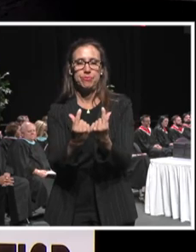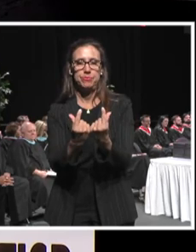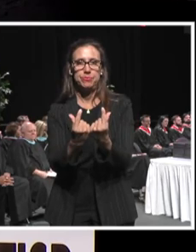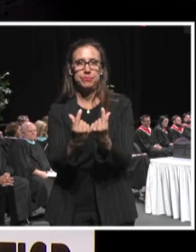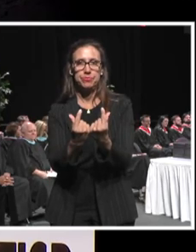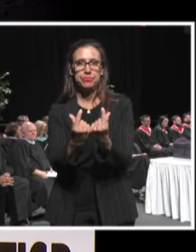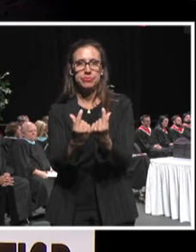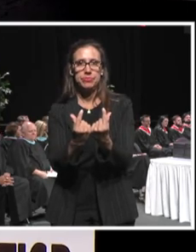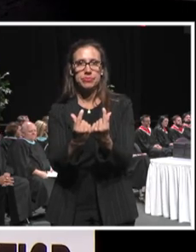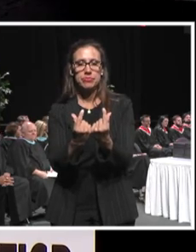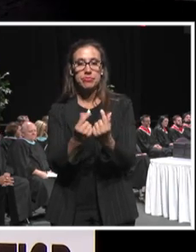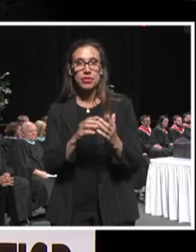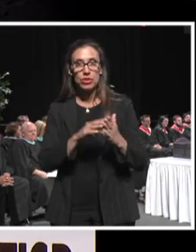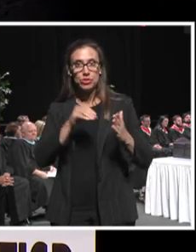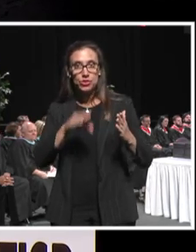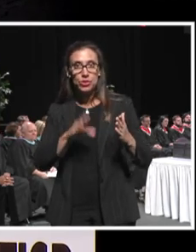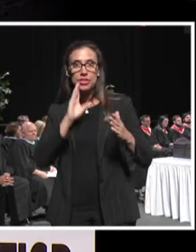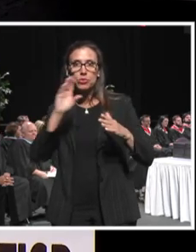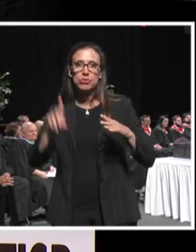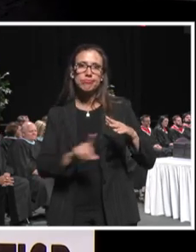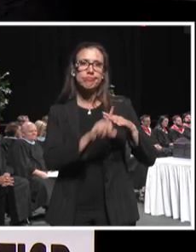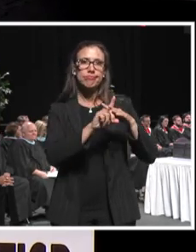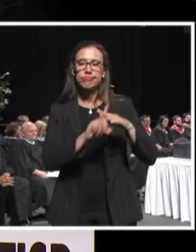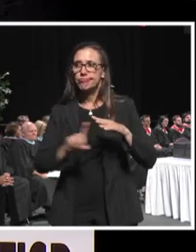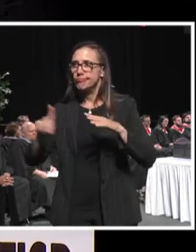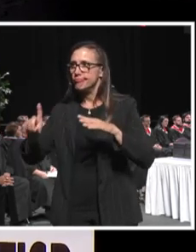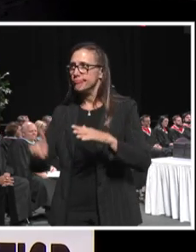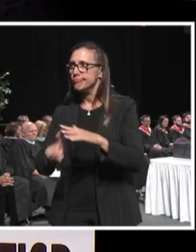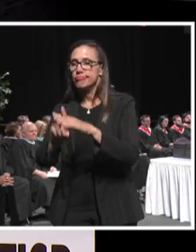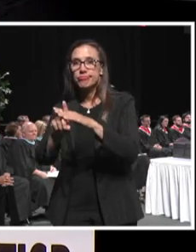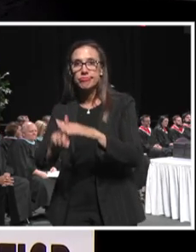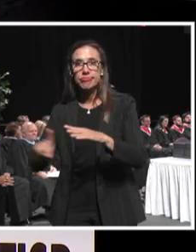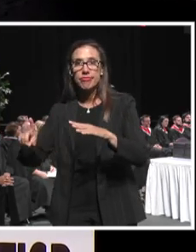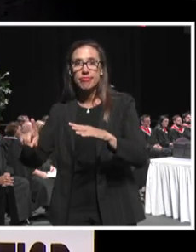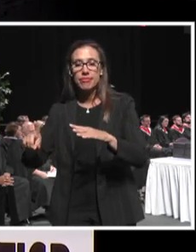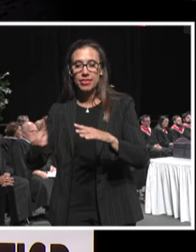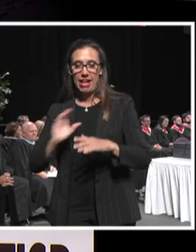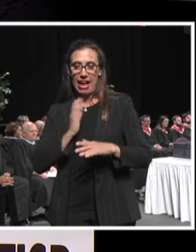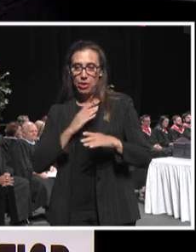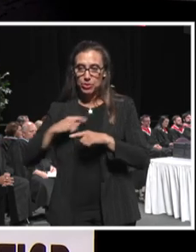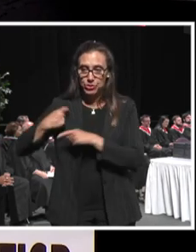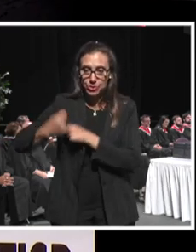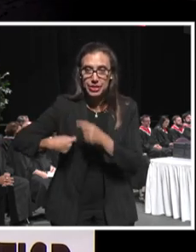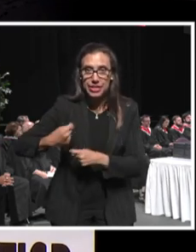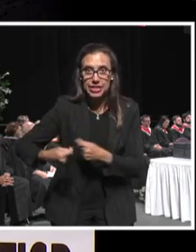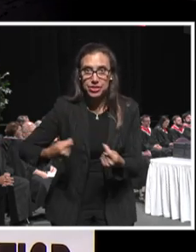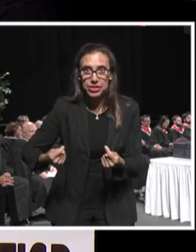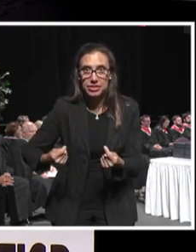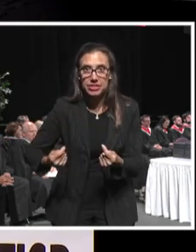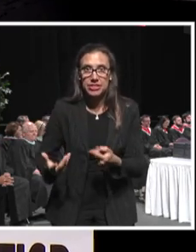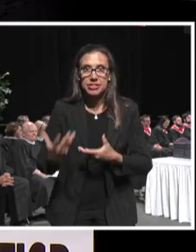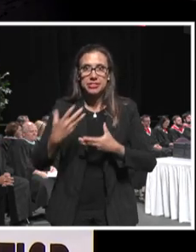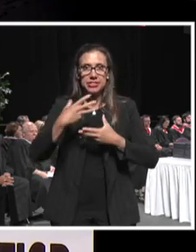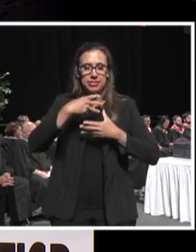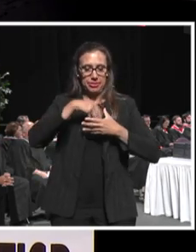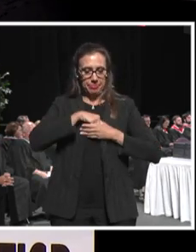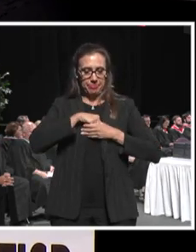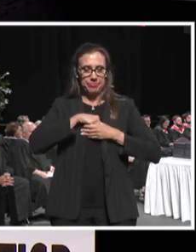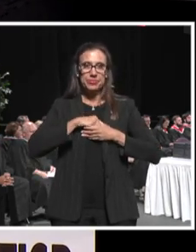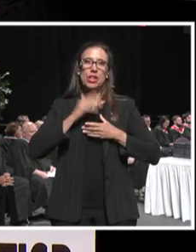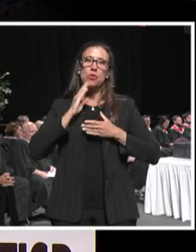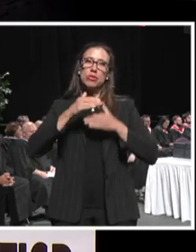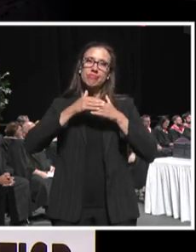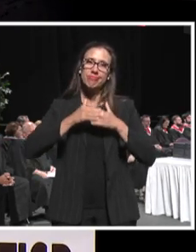And while students will come and go, the traditions that are embedded in us here at Cypress Lakes will carry